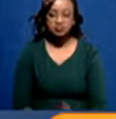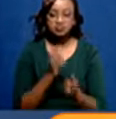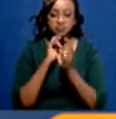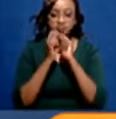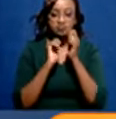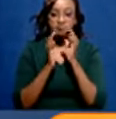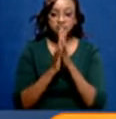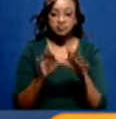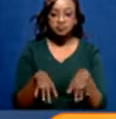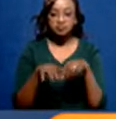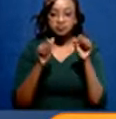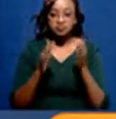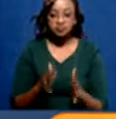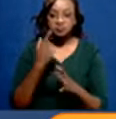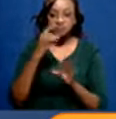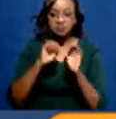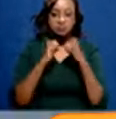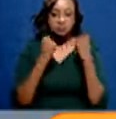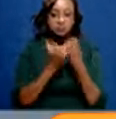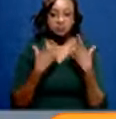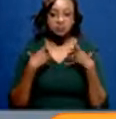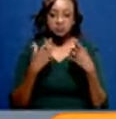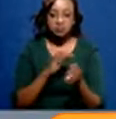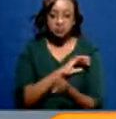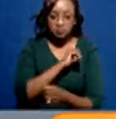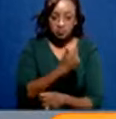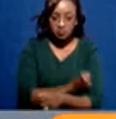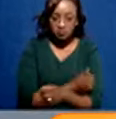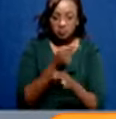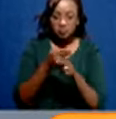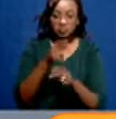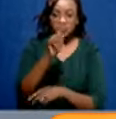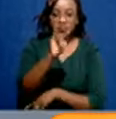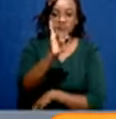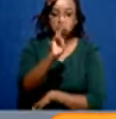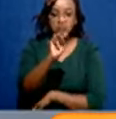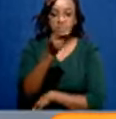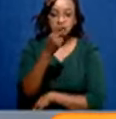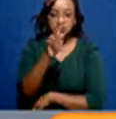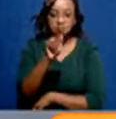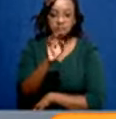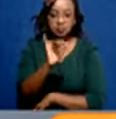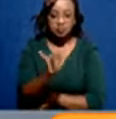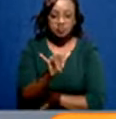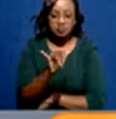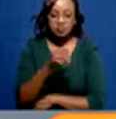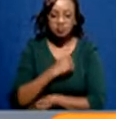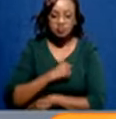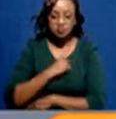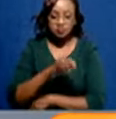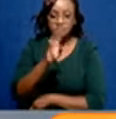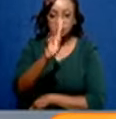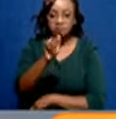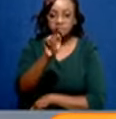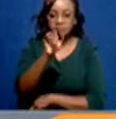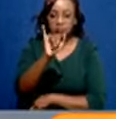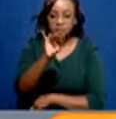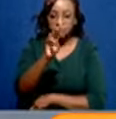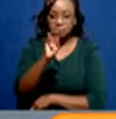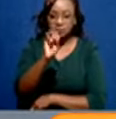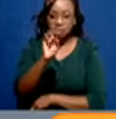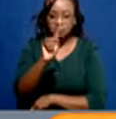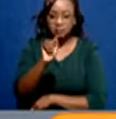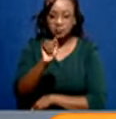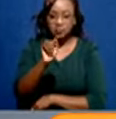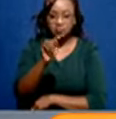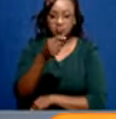Good evening. Thank you. And it's good to see you here. Let's start by understanding, because there has been this talk about